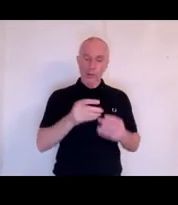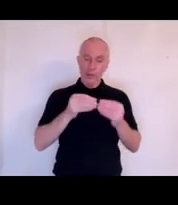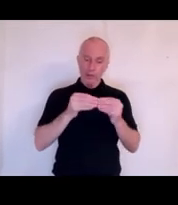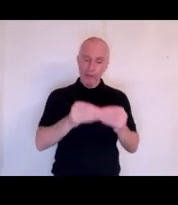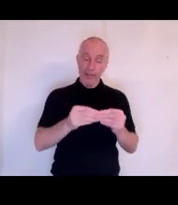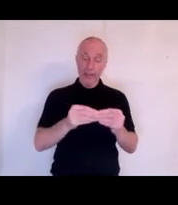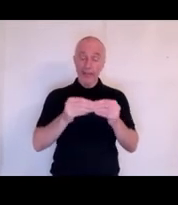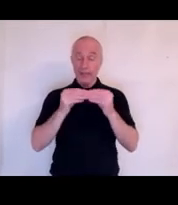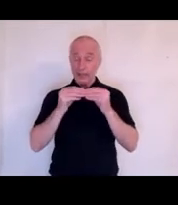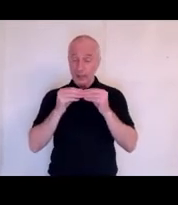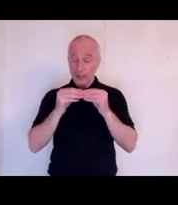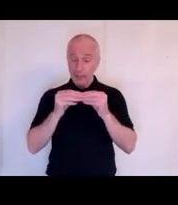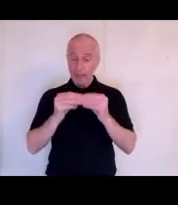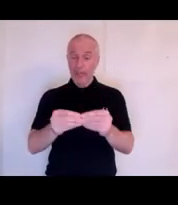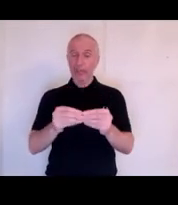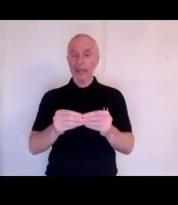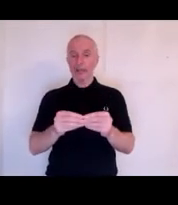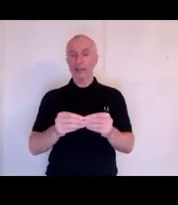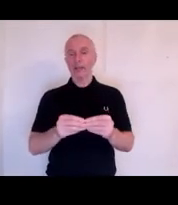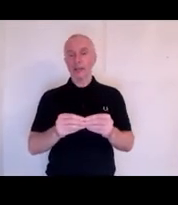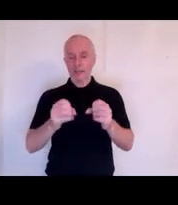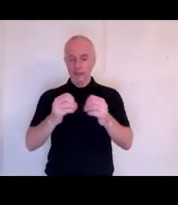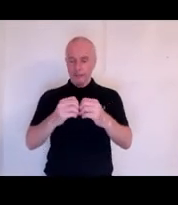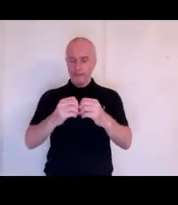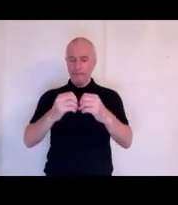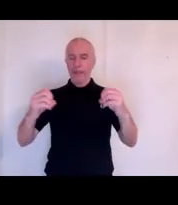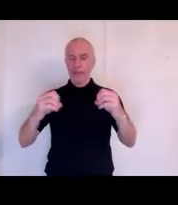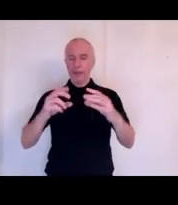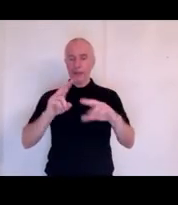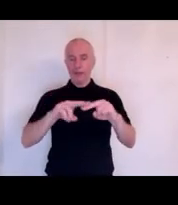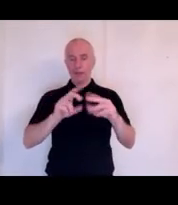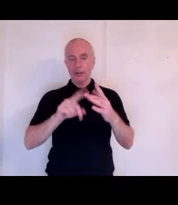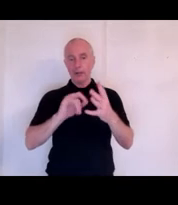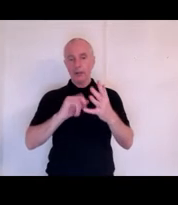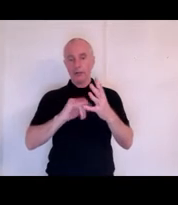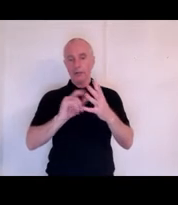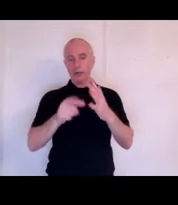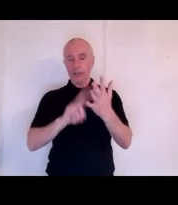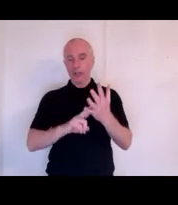fission events and neutrons flying about.